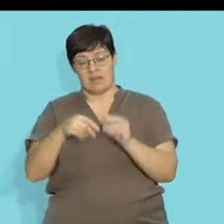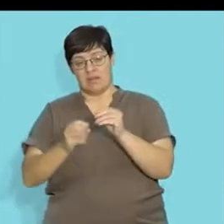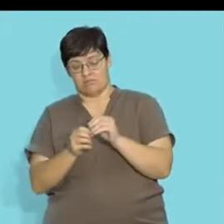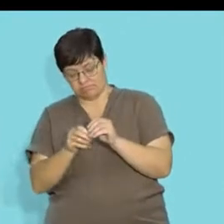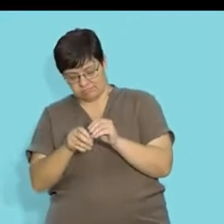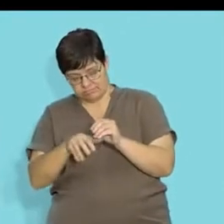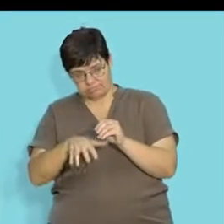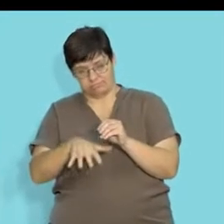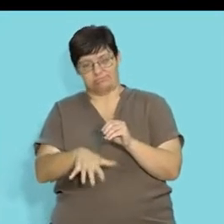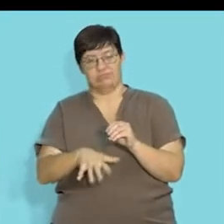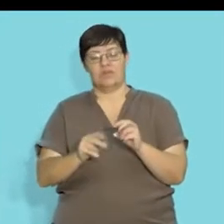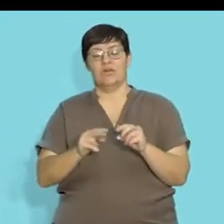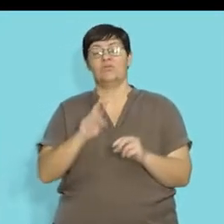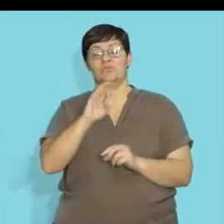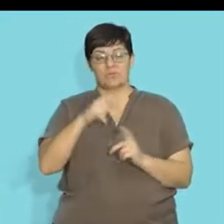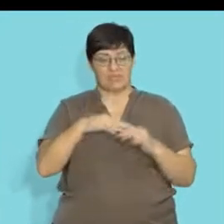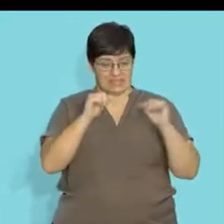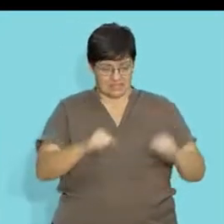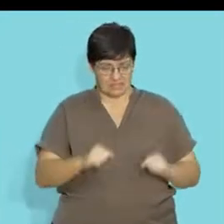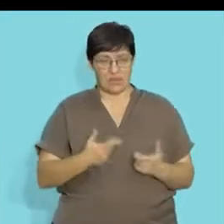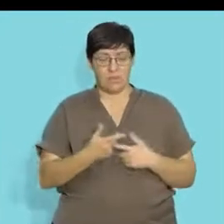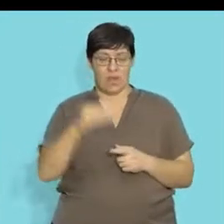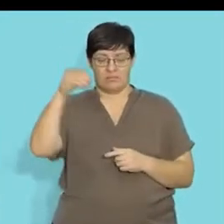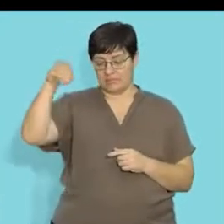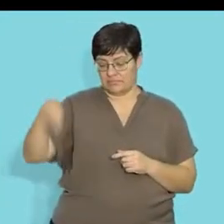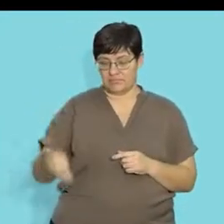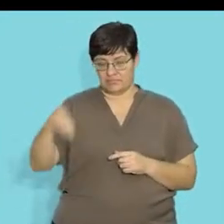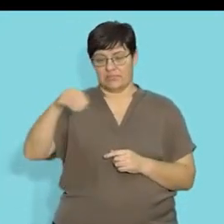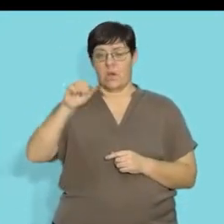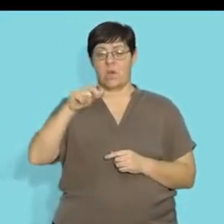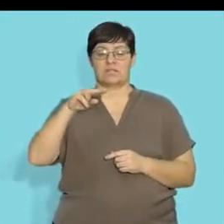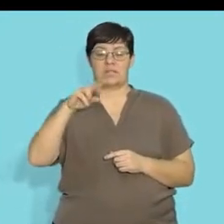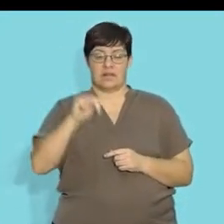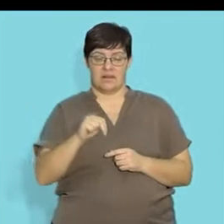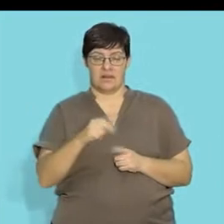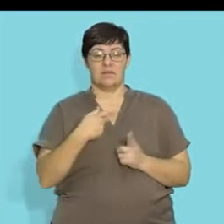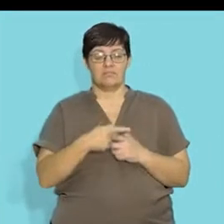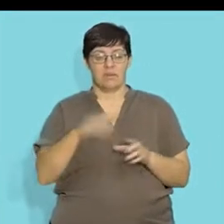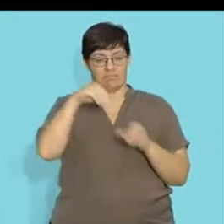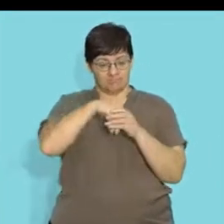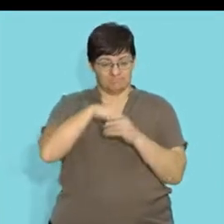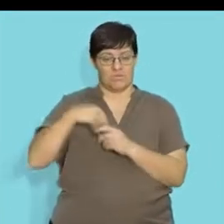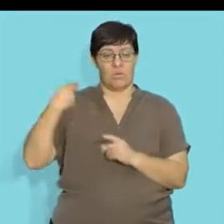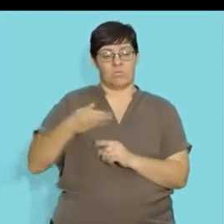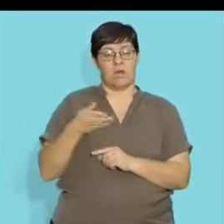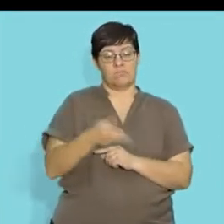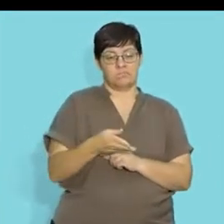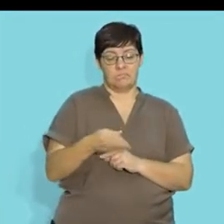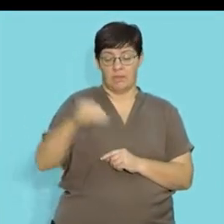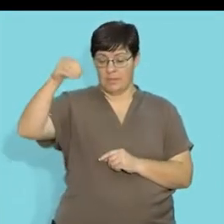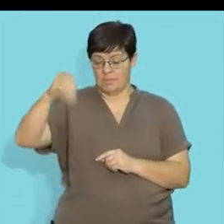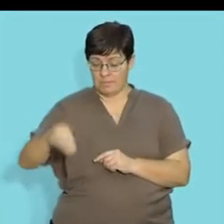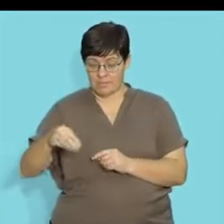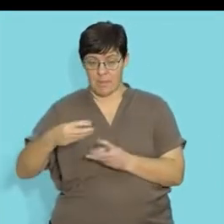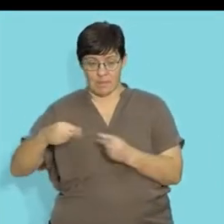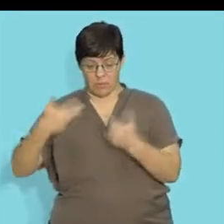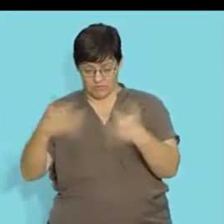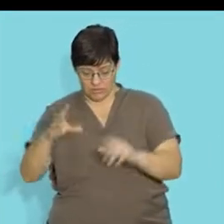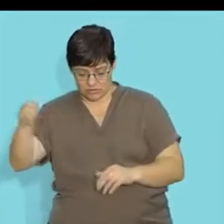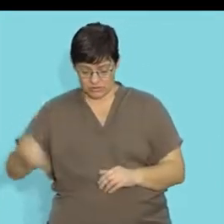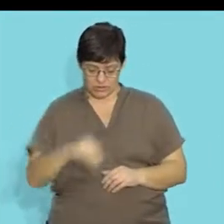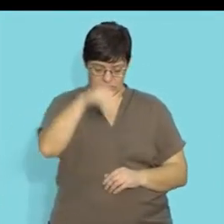So cuttings develop bigger root systems after being dipped in an auxin containing hormone rooting